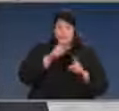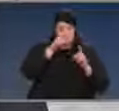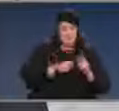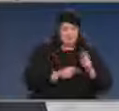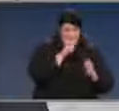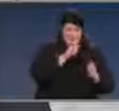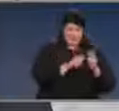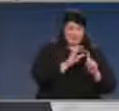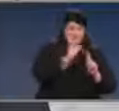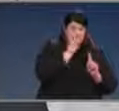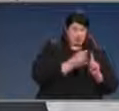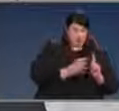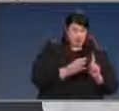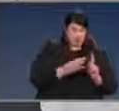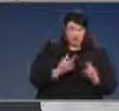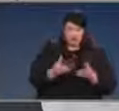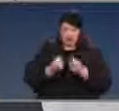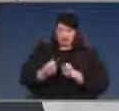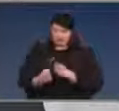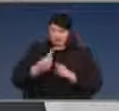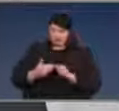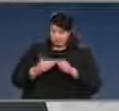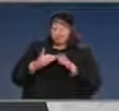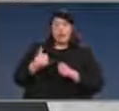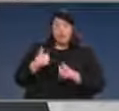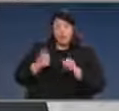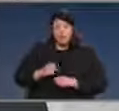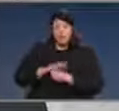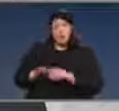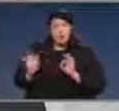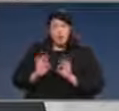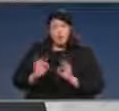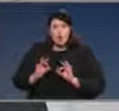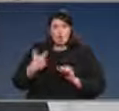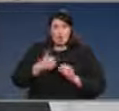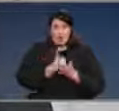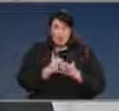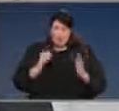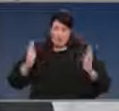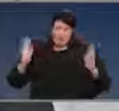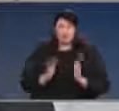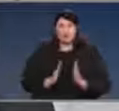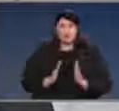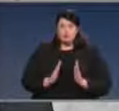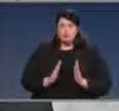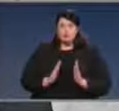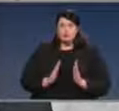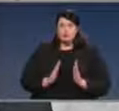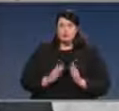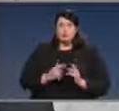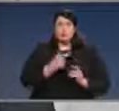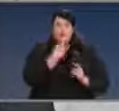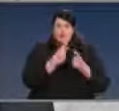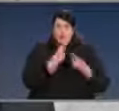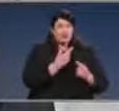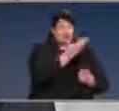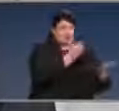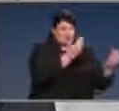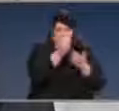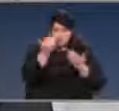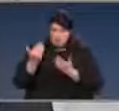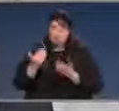being done to the test result being related. We will want that regularly from all of the states and territories to make